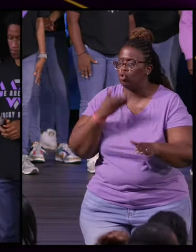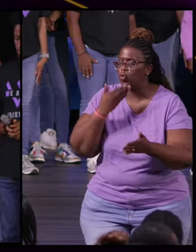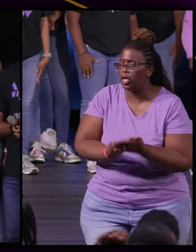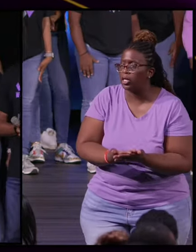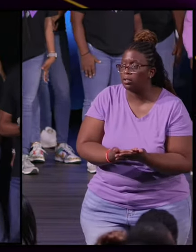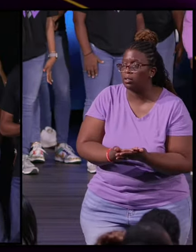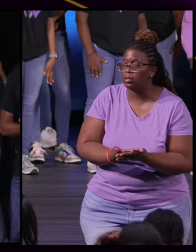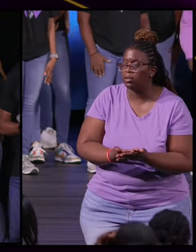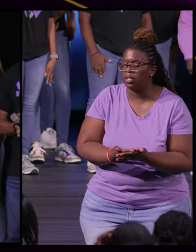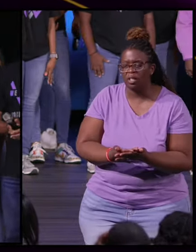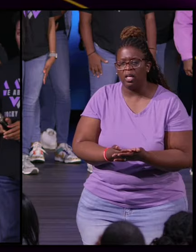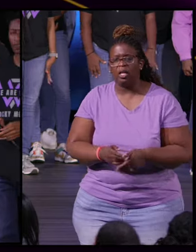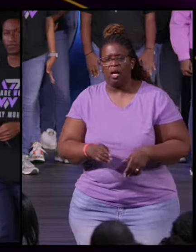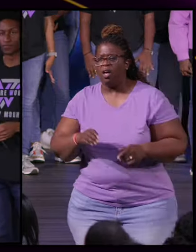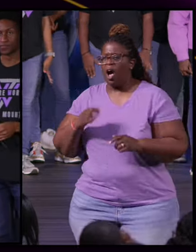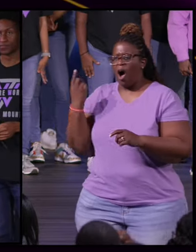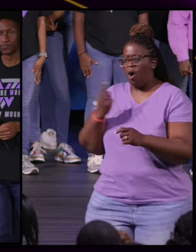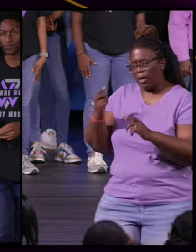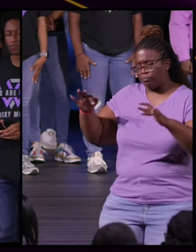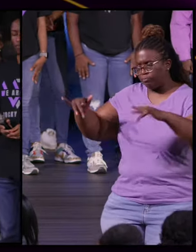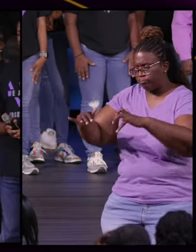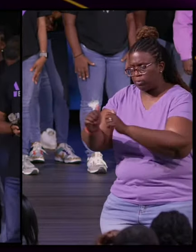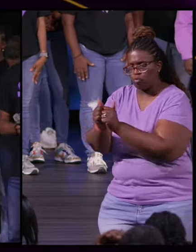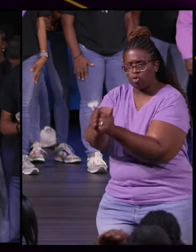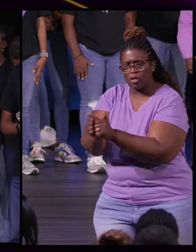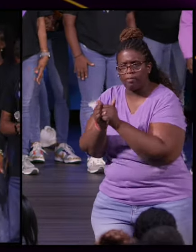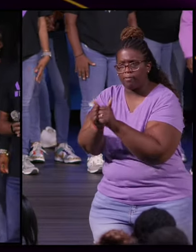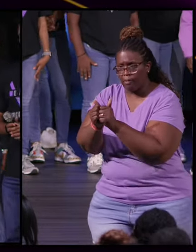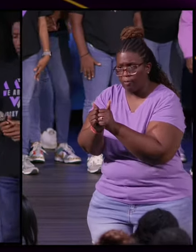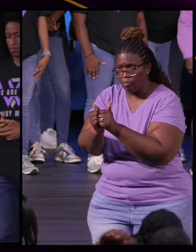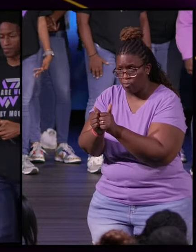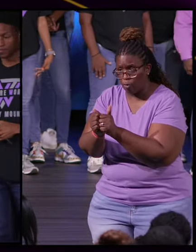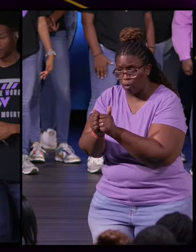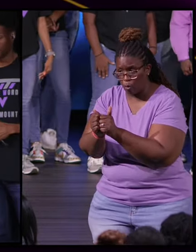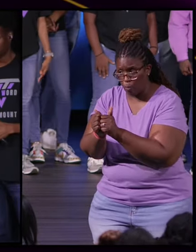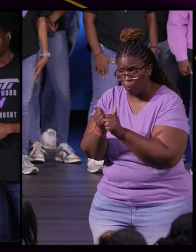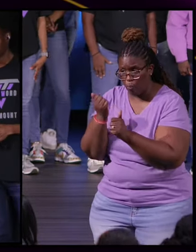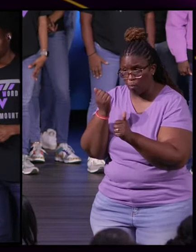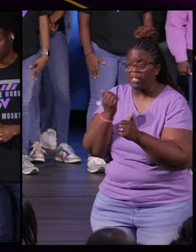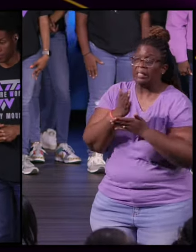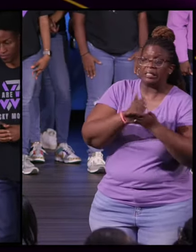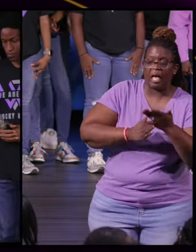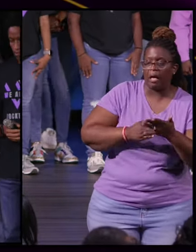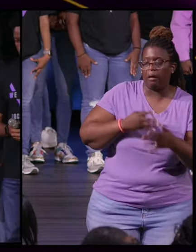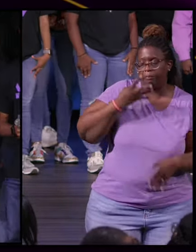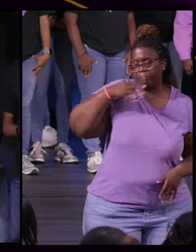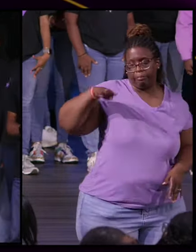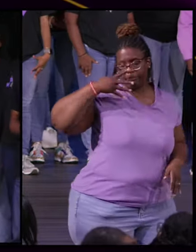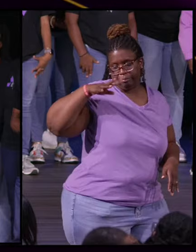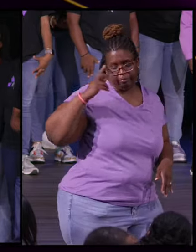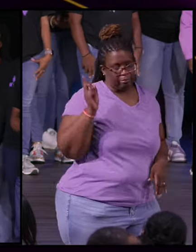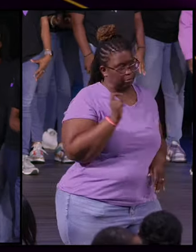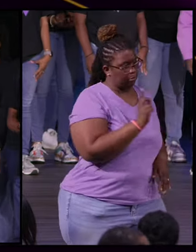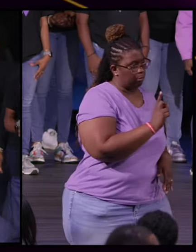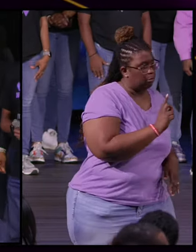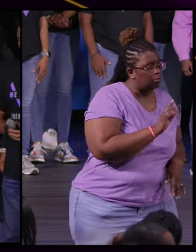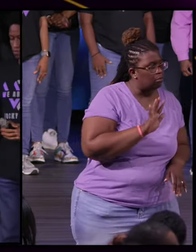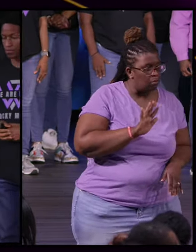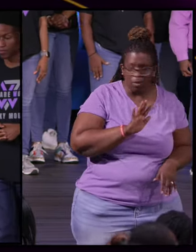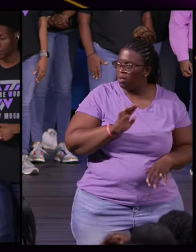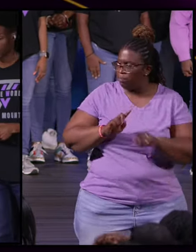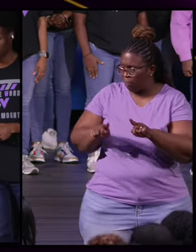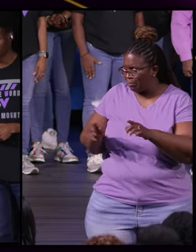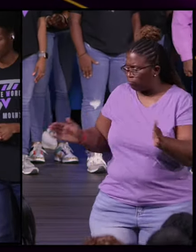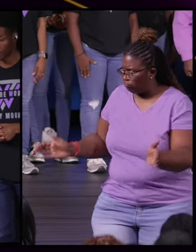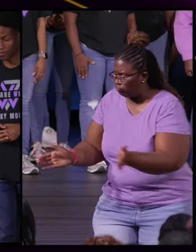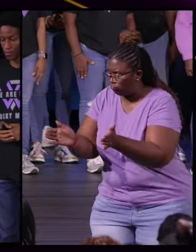Not forsaking the assembling of ourselves together, as is the manner of some, but exhorting one